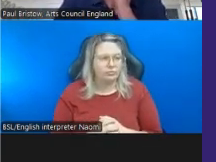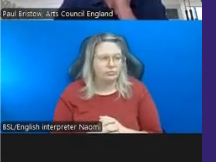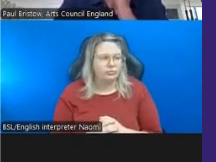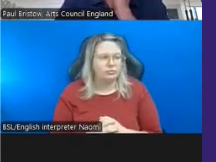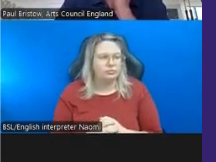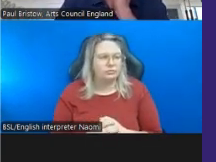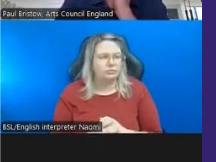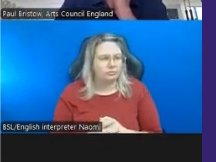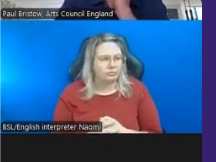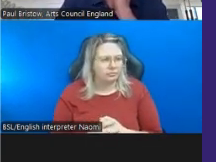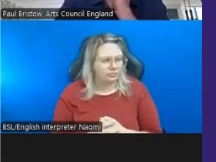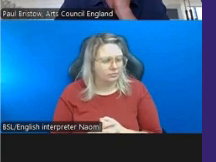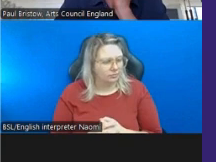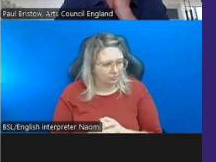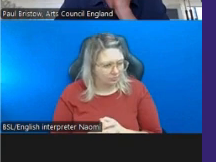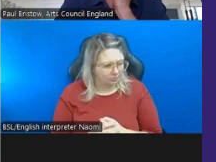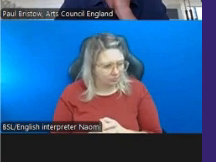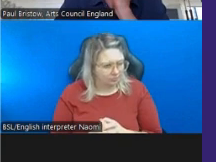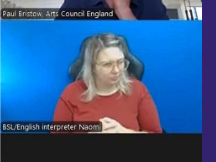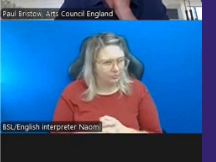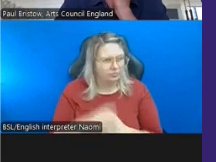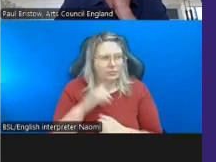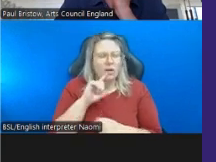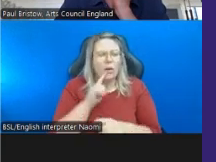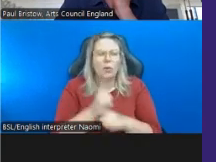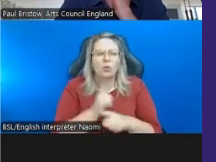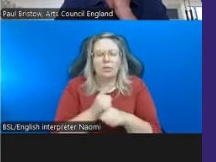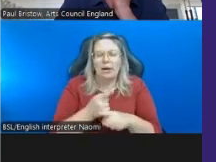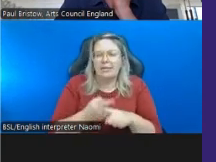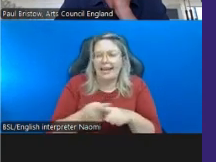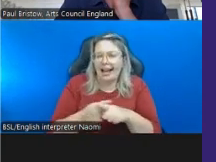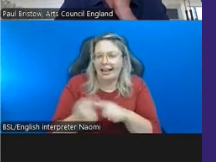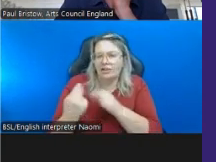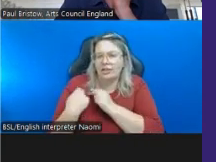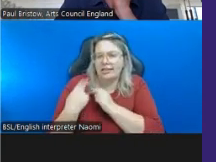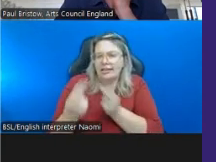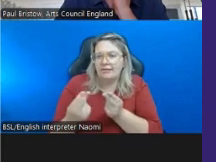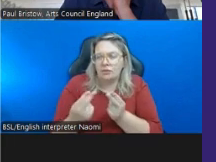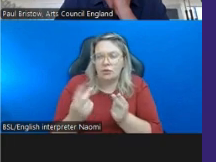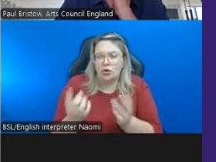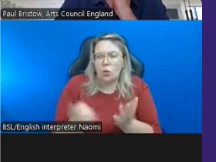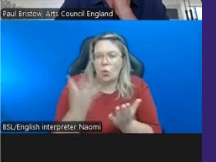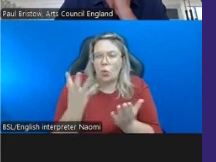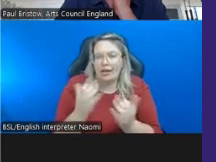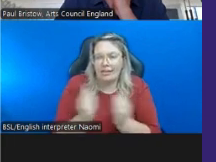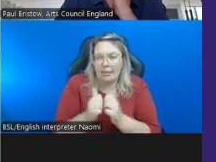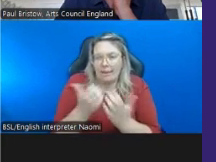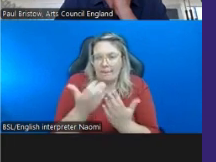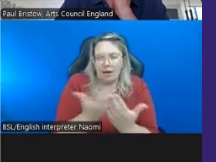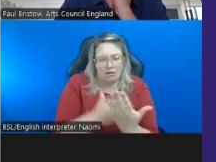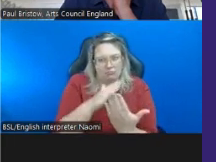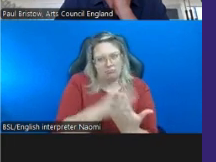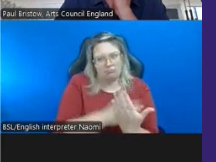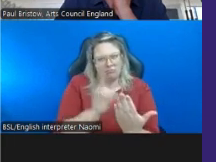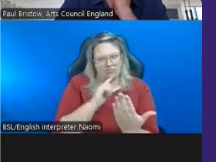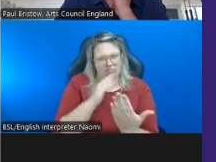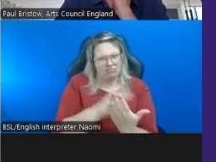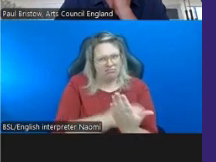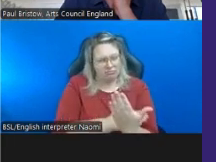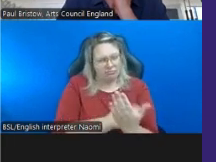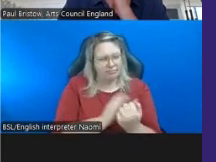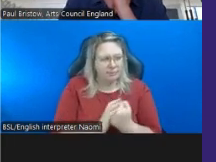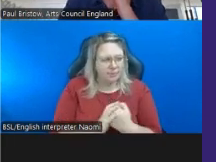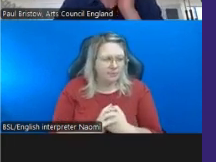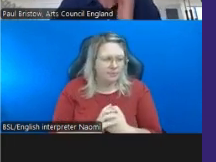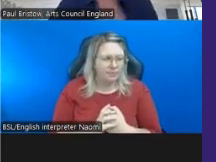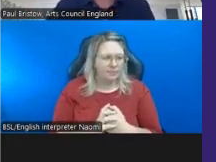everyone through the English Devolution White Paper and some of the detail that was in there. So it was on the previous slide.